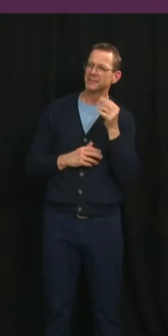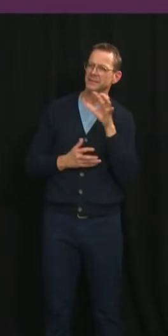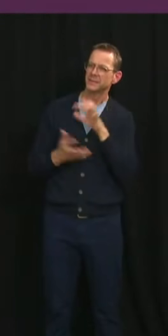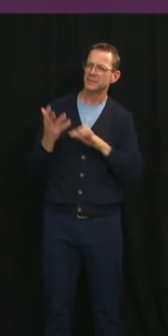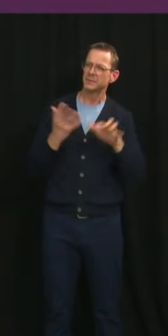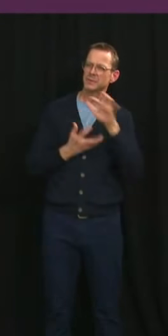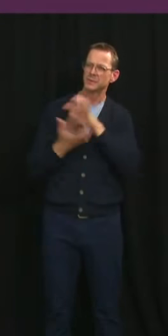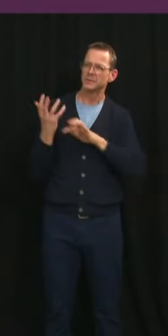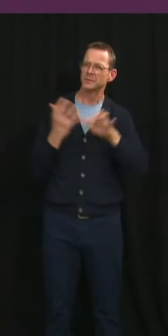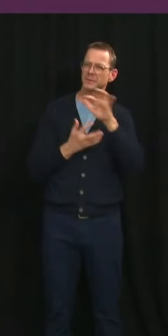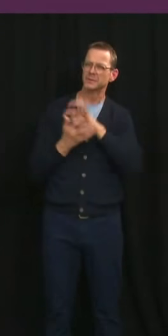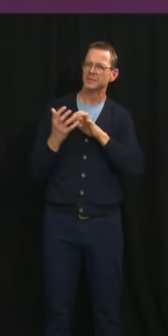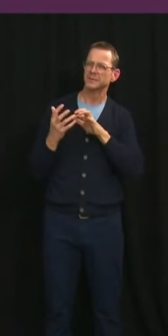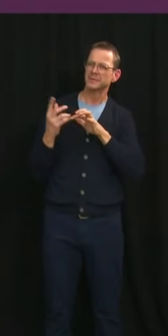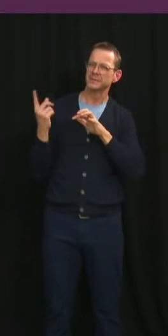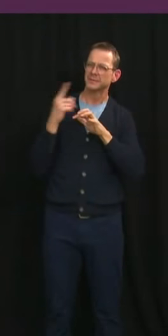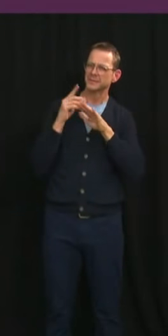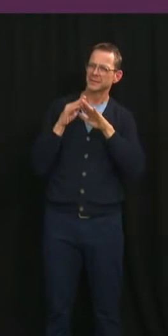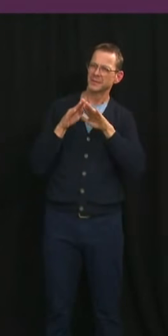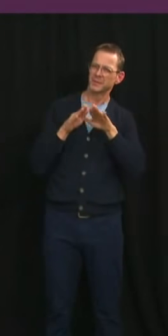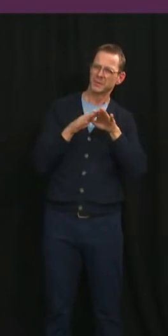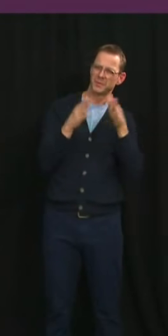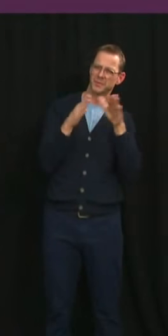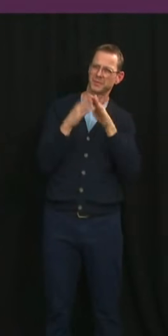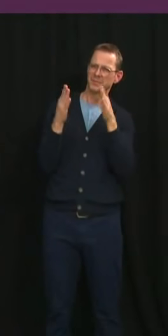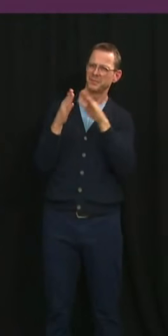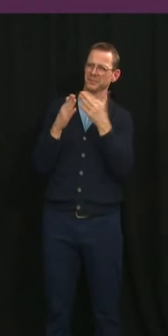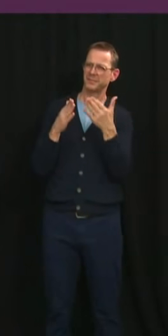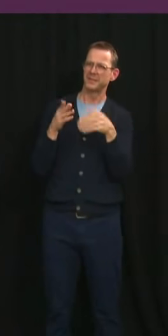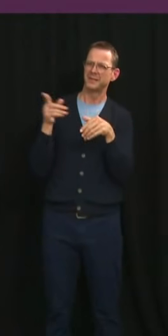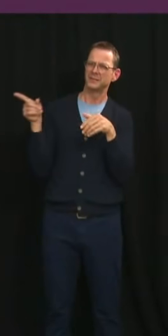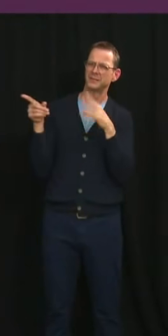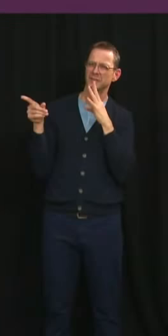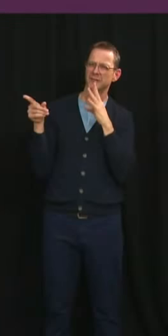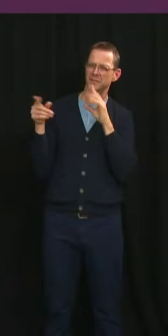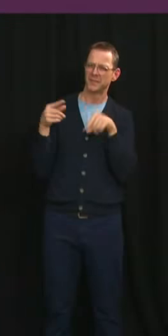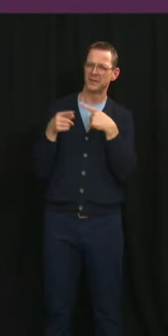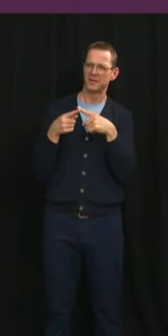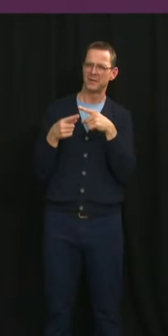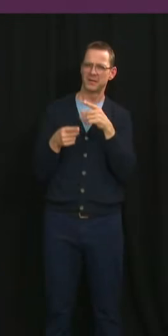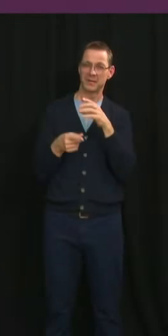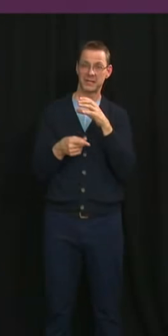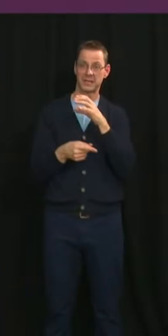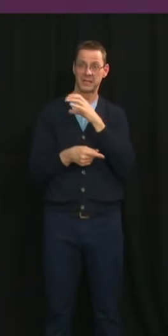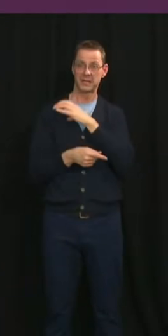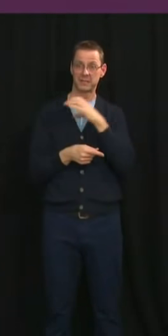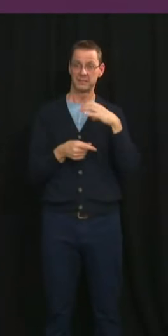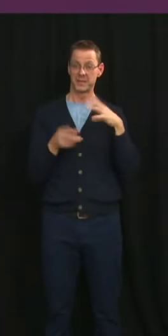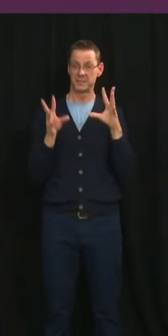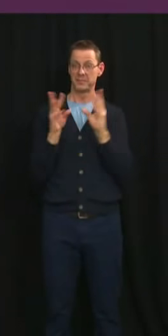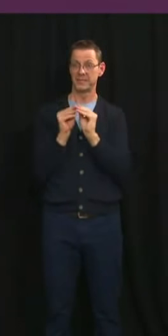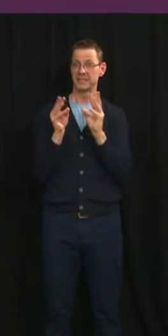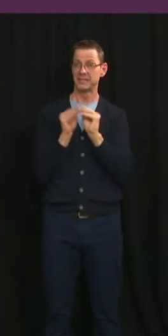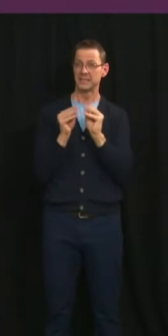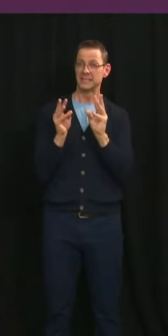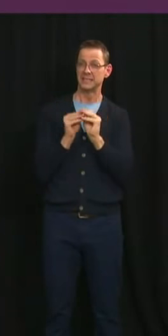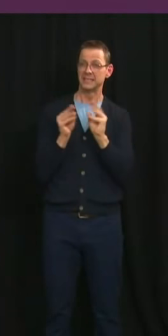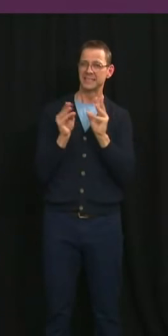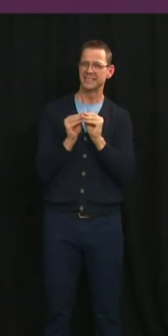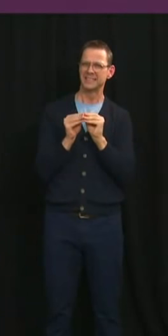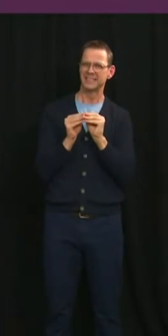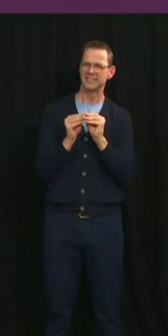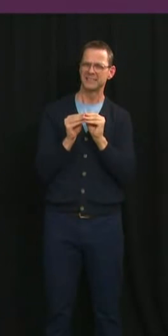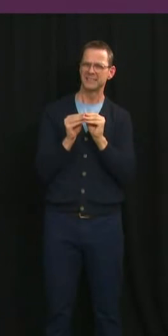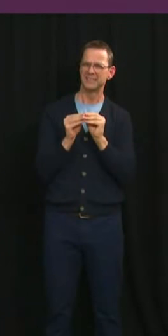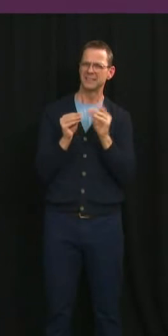committee, and you talked about certain percentages of immunity. Does this mean that the previous plan that looked